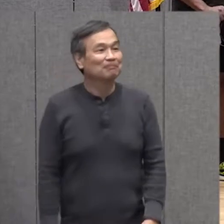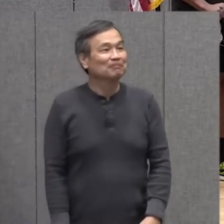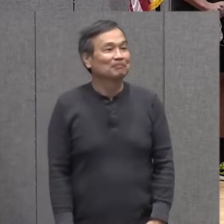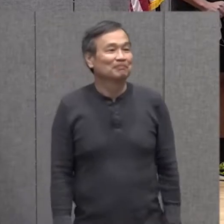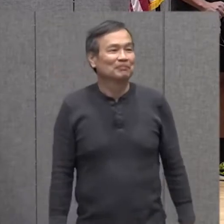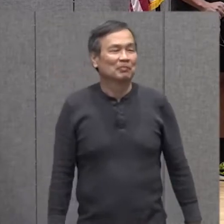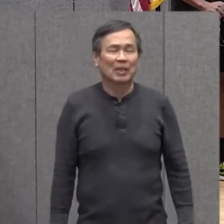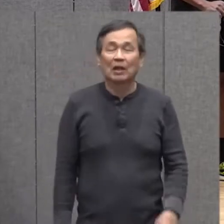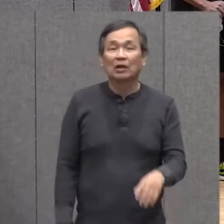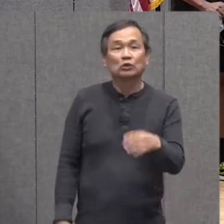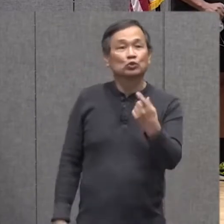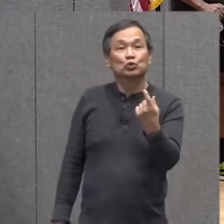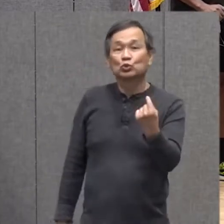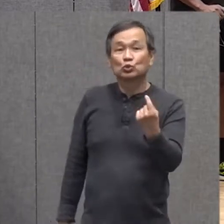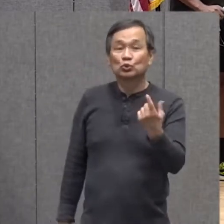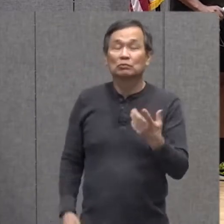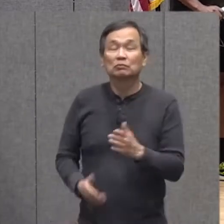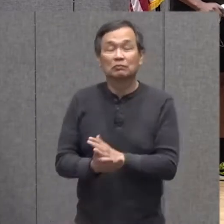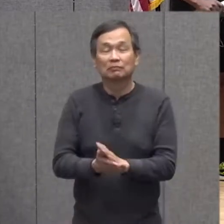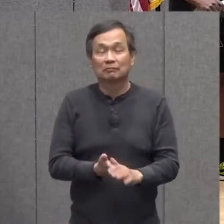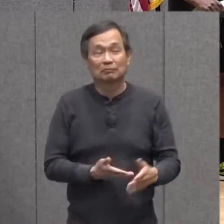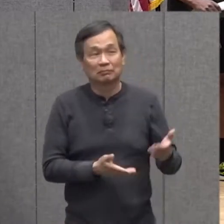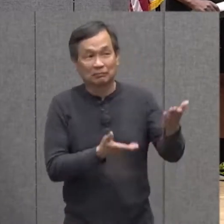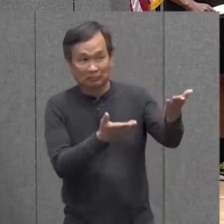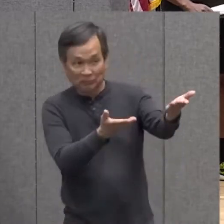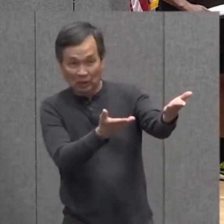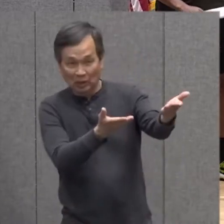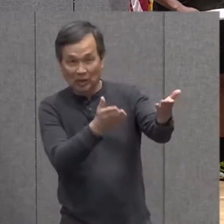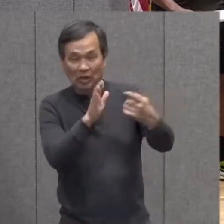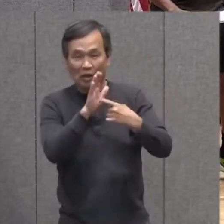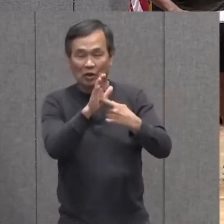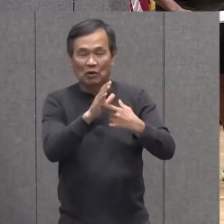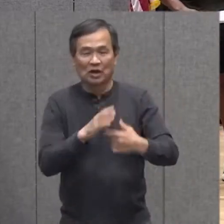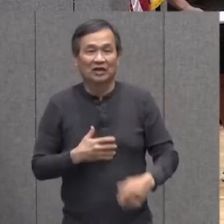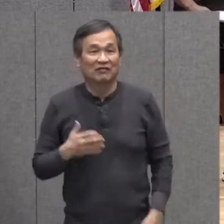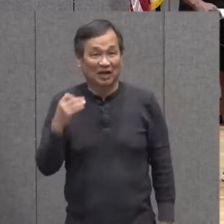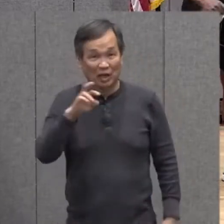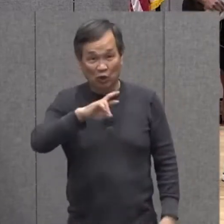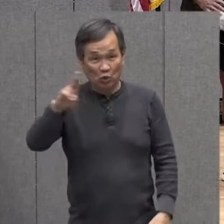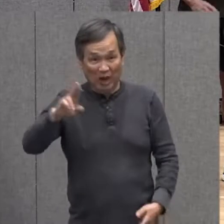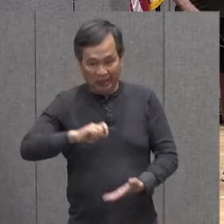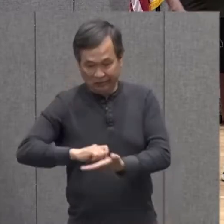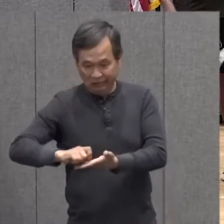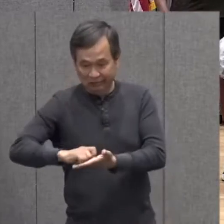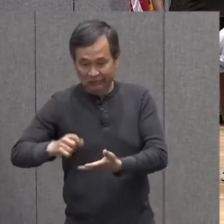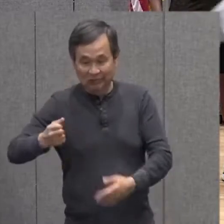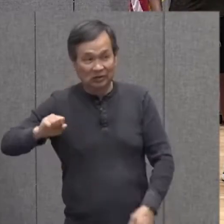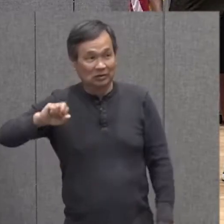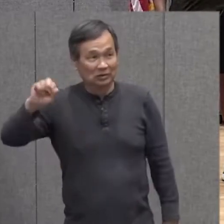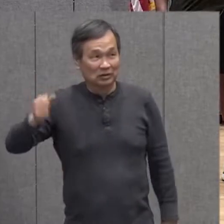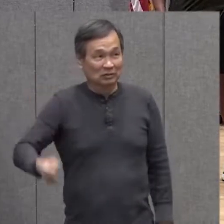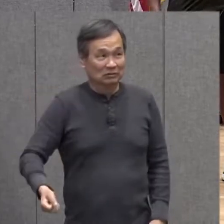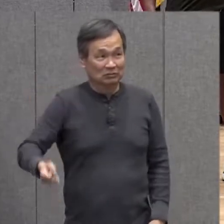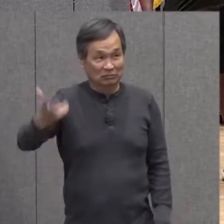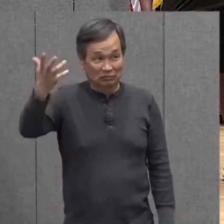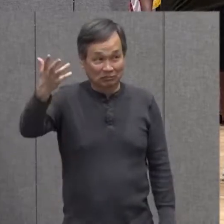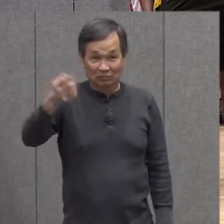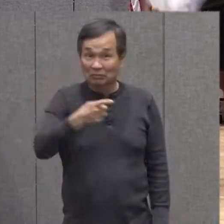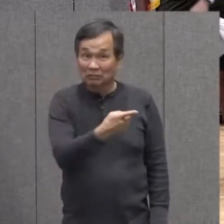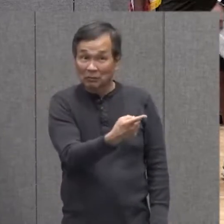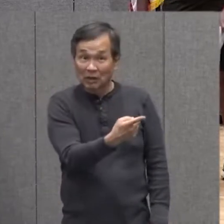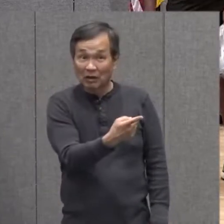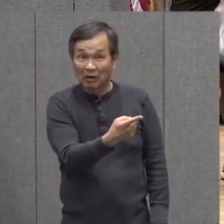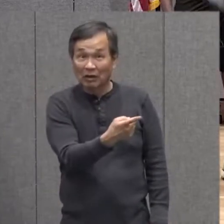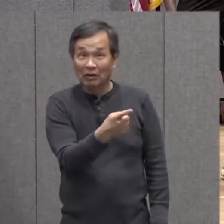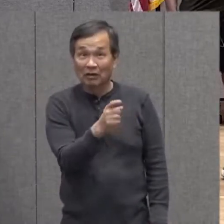usar. So just to start off, I'm going to hold the plastic bag in my dominant hand, and I'm just going to throw and catch the bag. Vamos a tirar